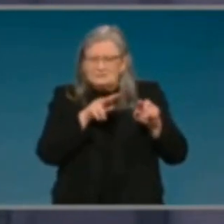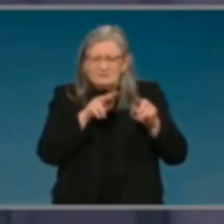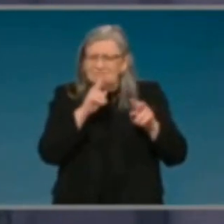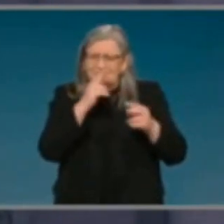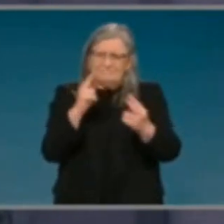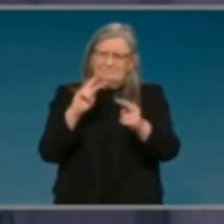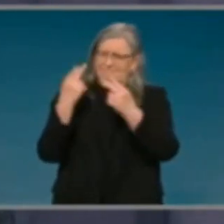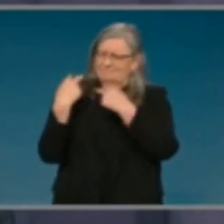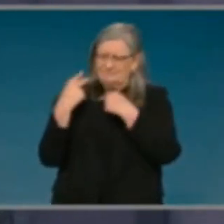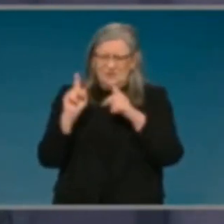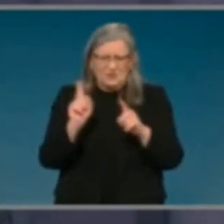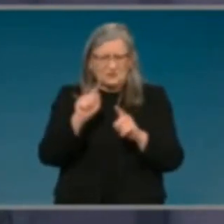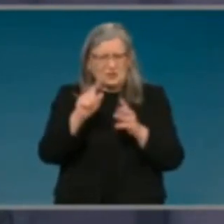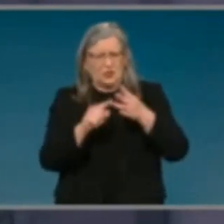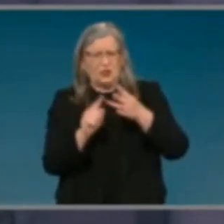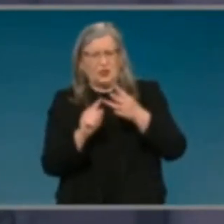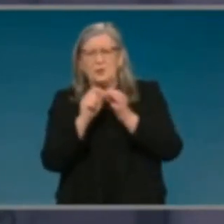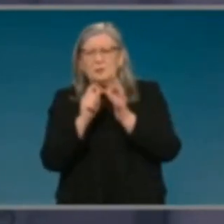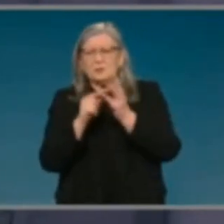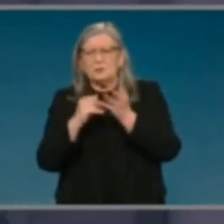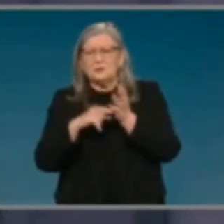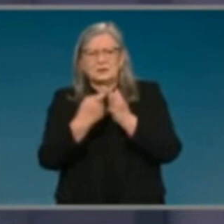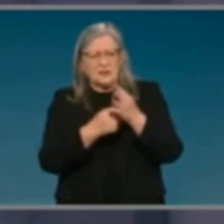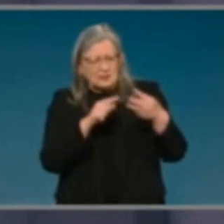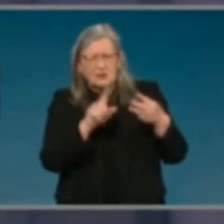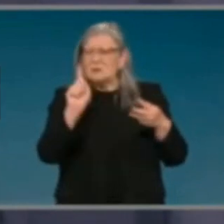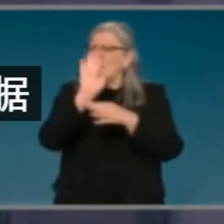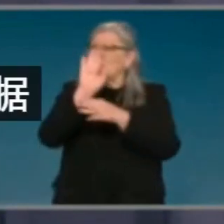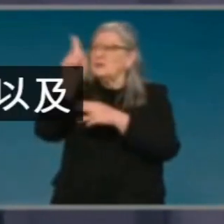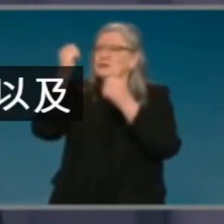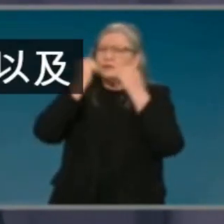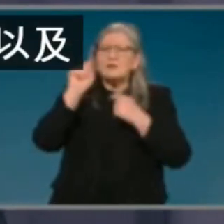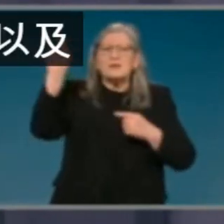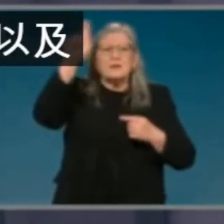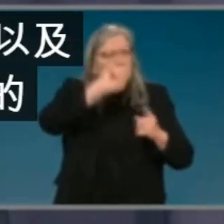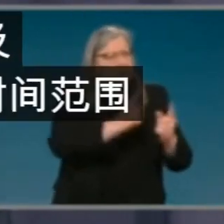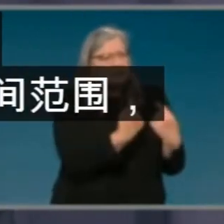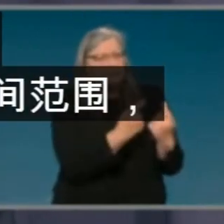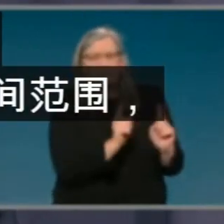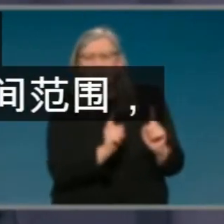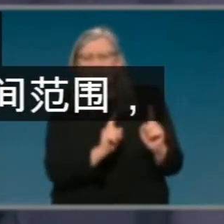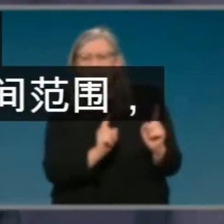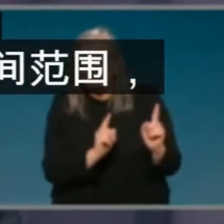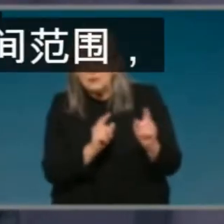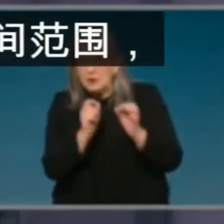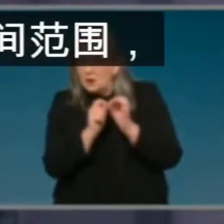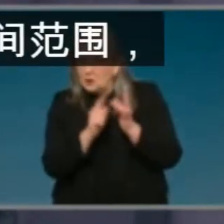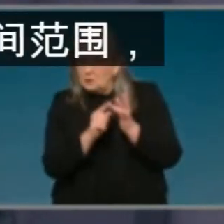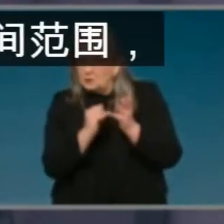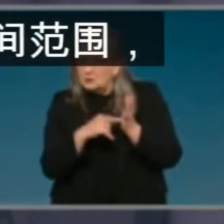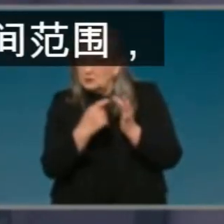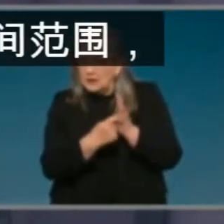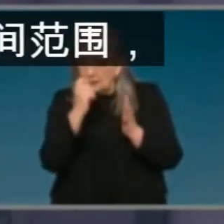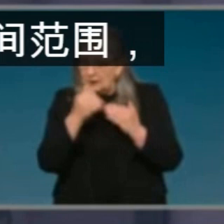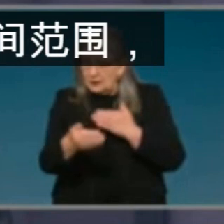more generally with regards to immunity, and also in light of the Omicron variant. And we will, as